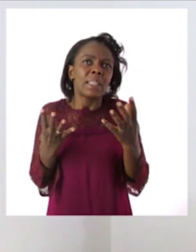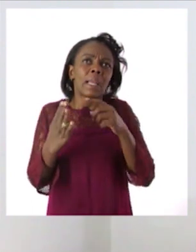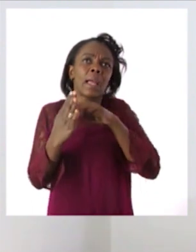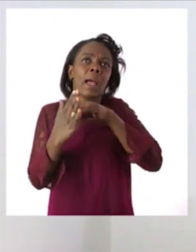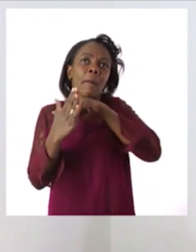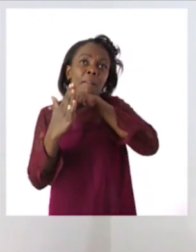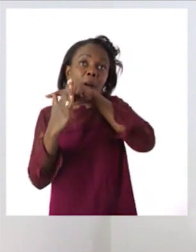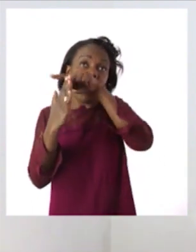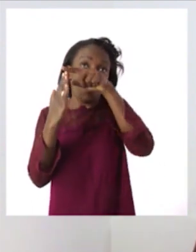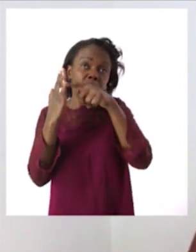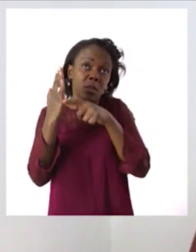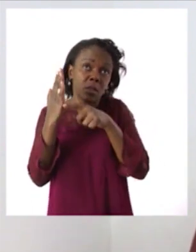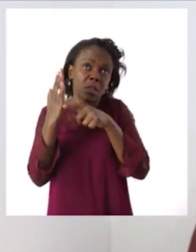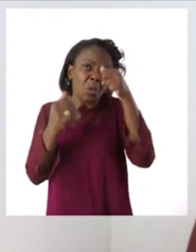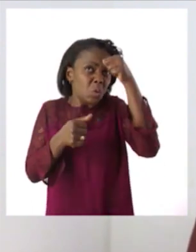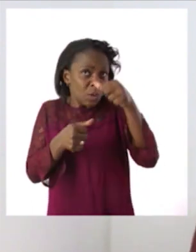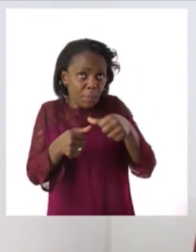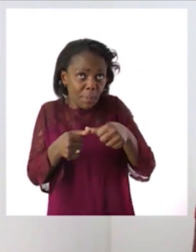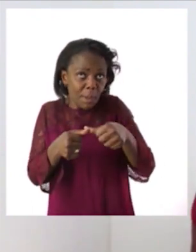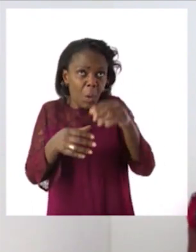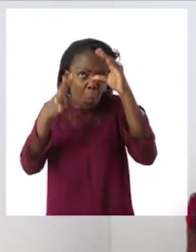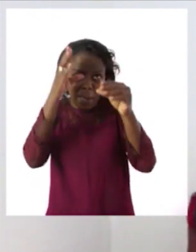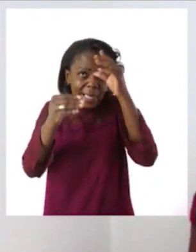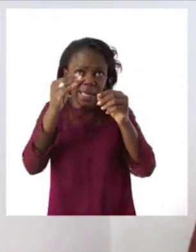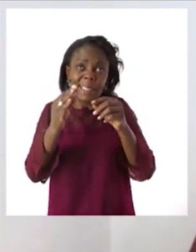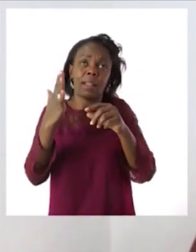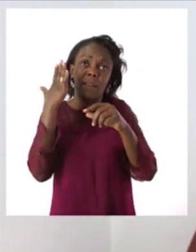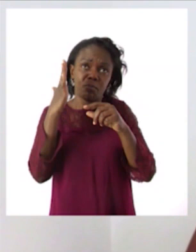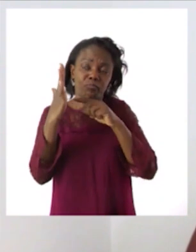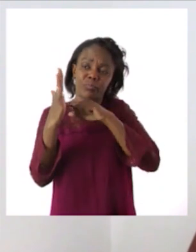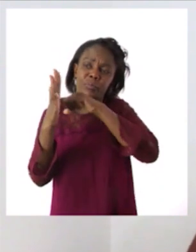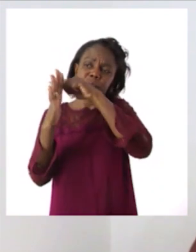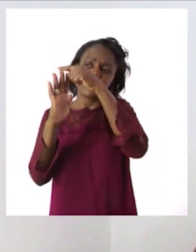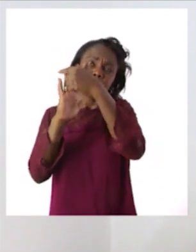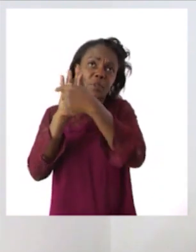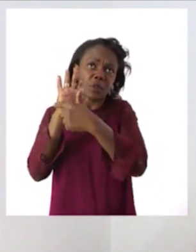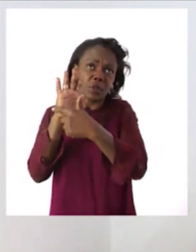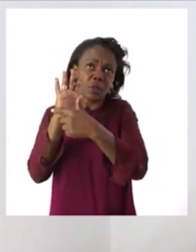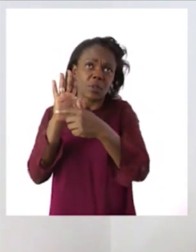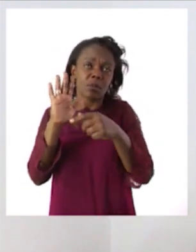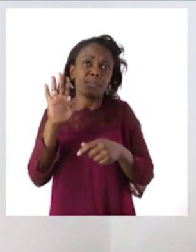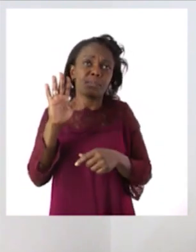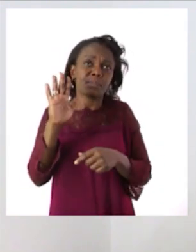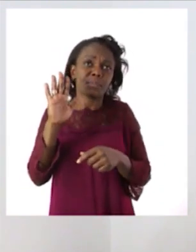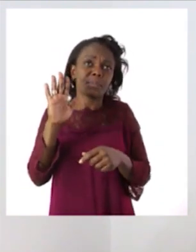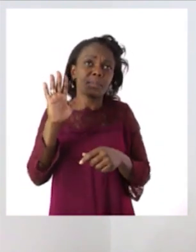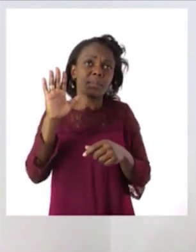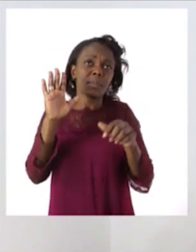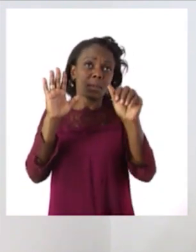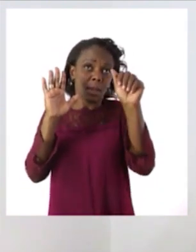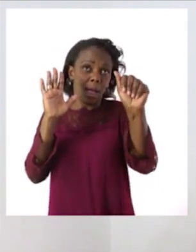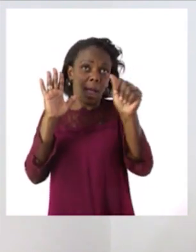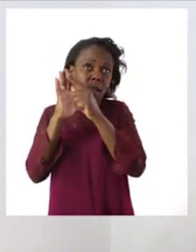Do you still remember the 5 vowels? Do you remember them? Okay, let me write it here. A,